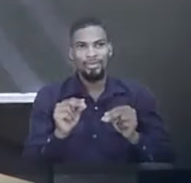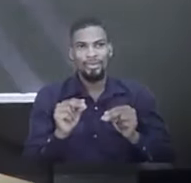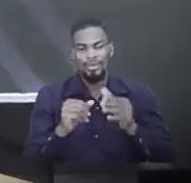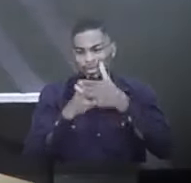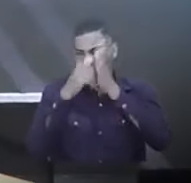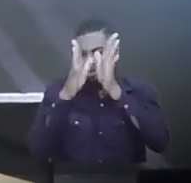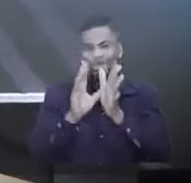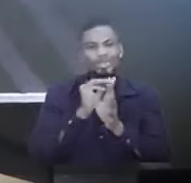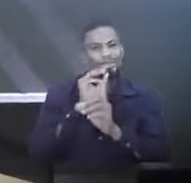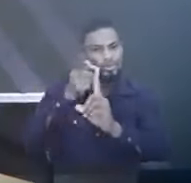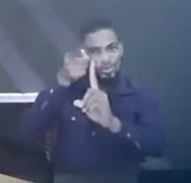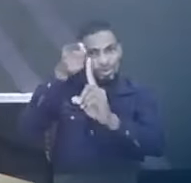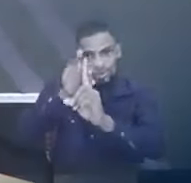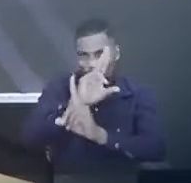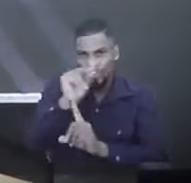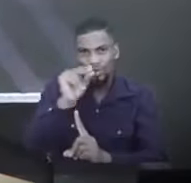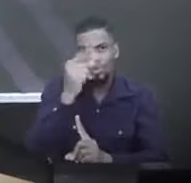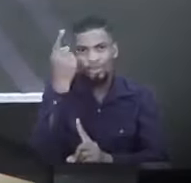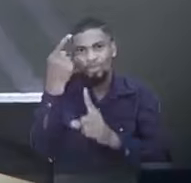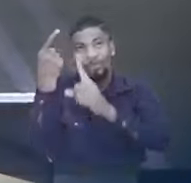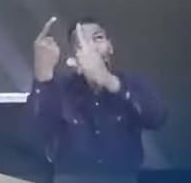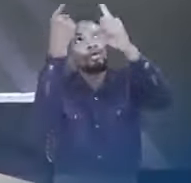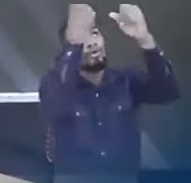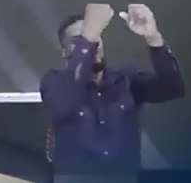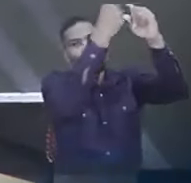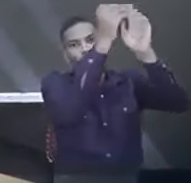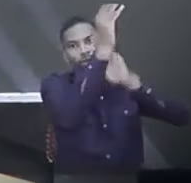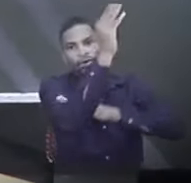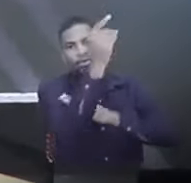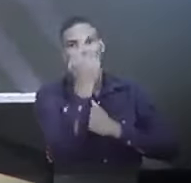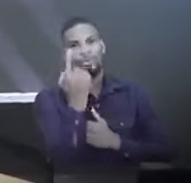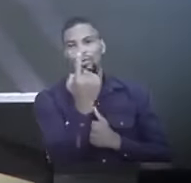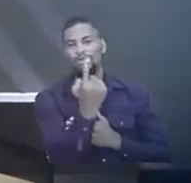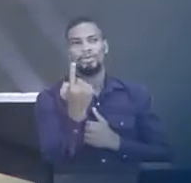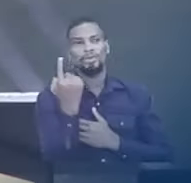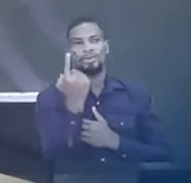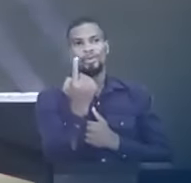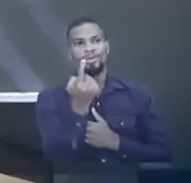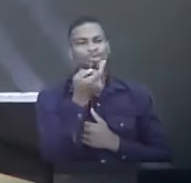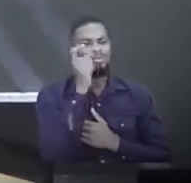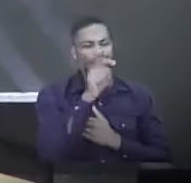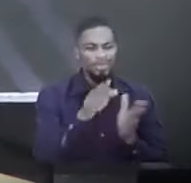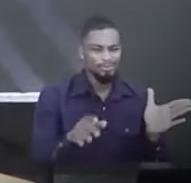you. It's God. And so you should quickly get lost.